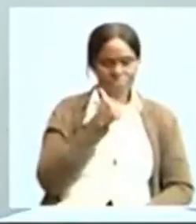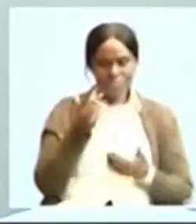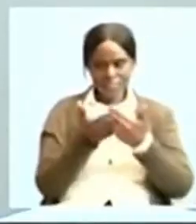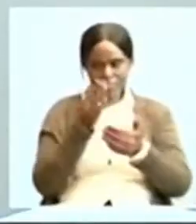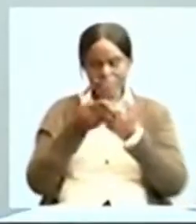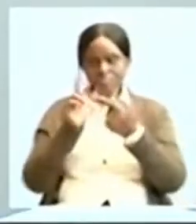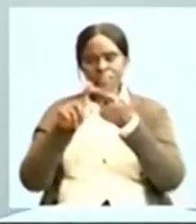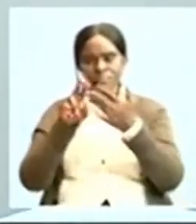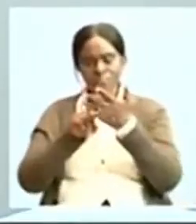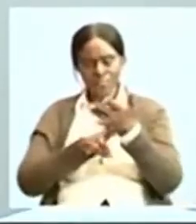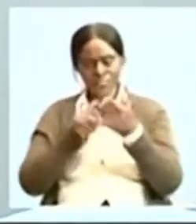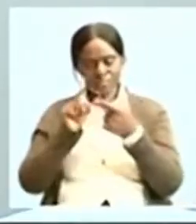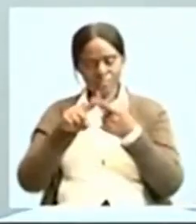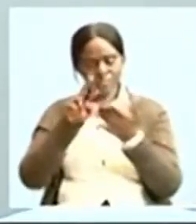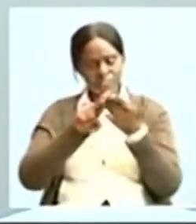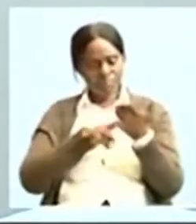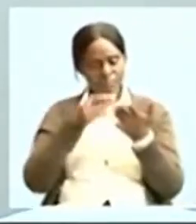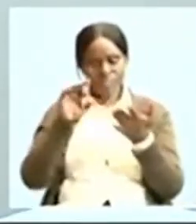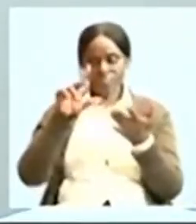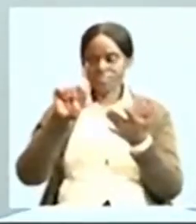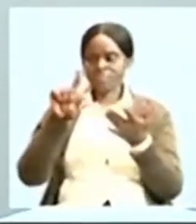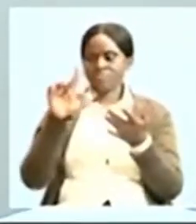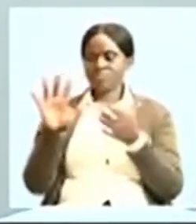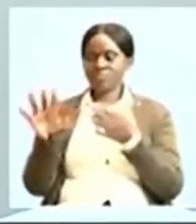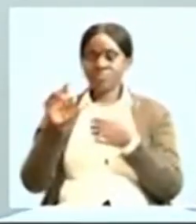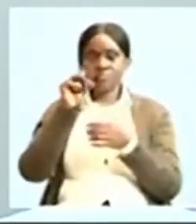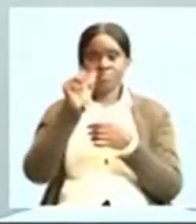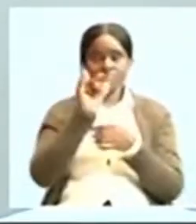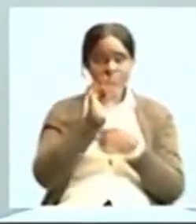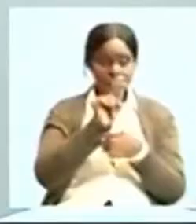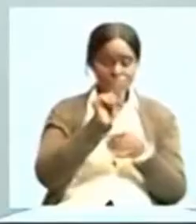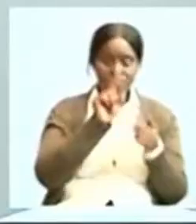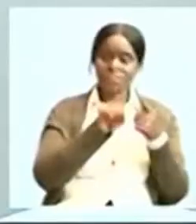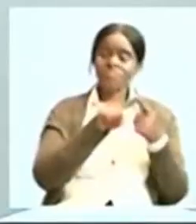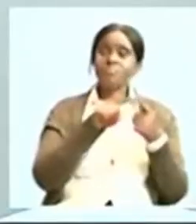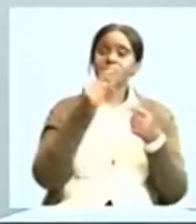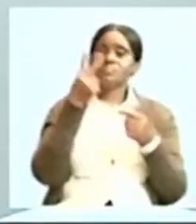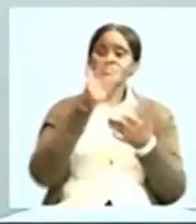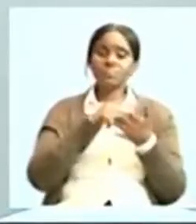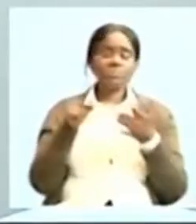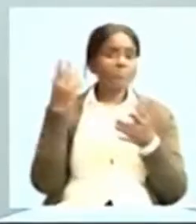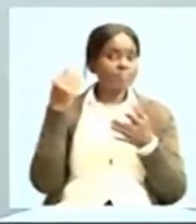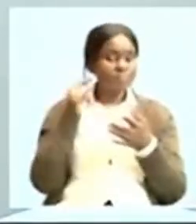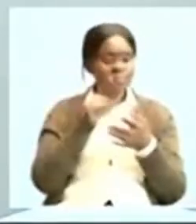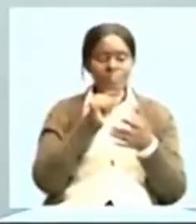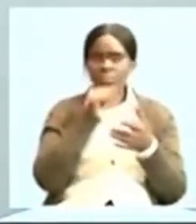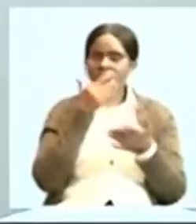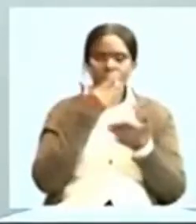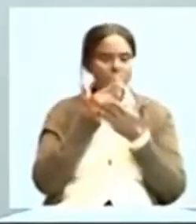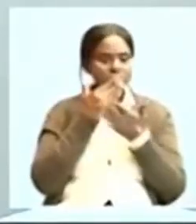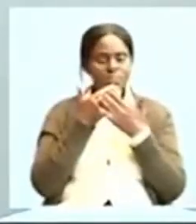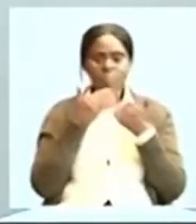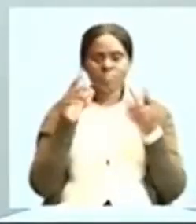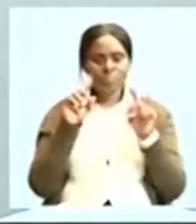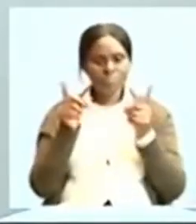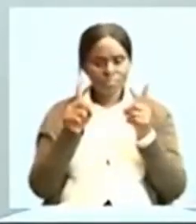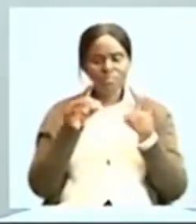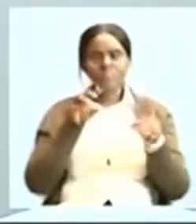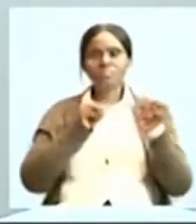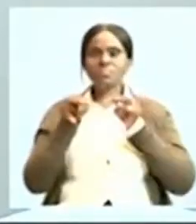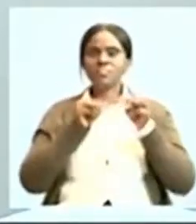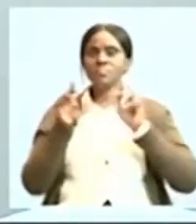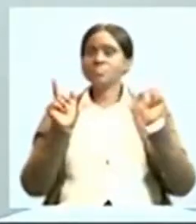to a report, to minutes of 2025. May, 2 weeks ago. That is not fair. Where is